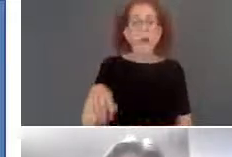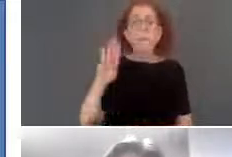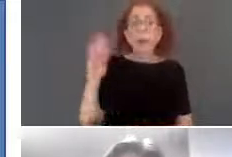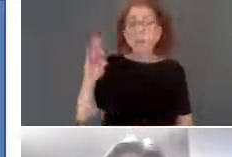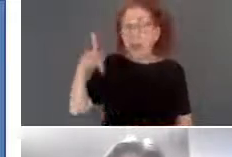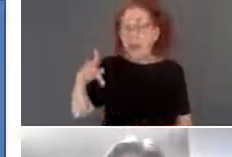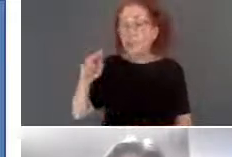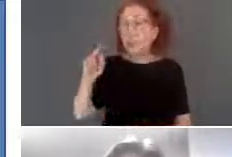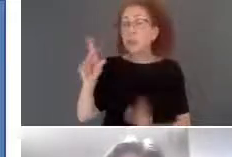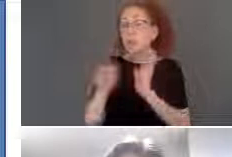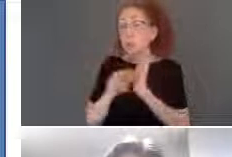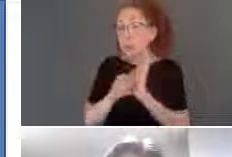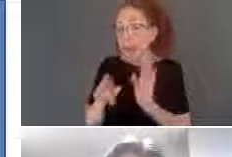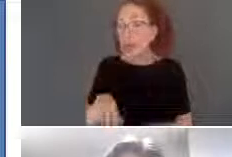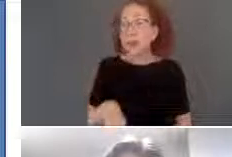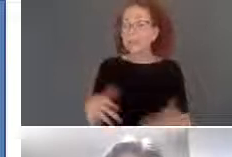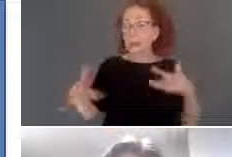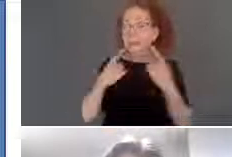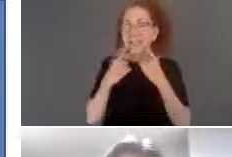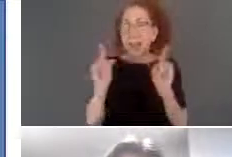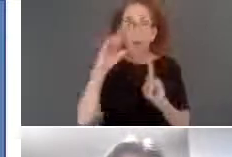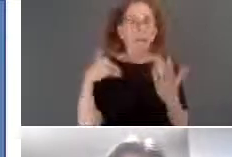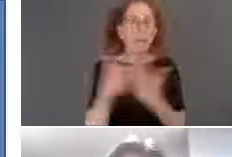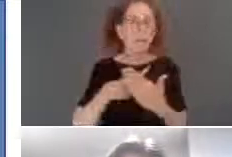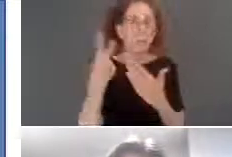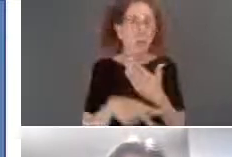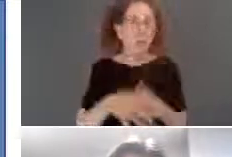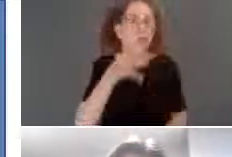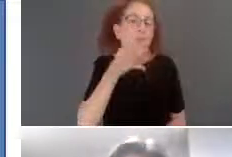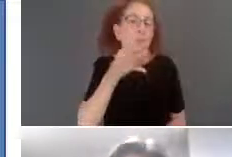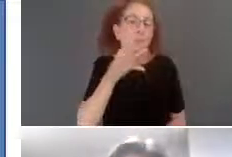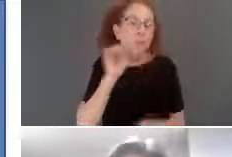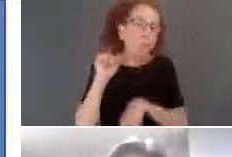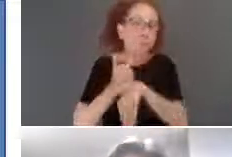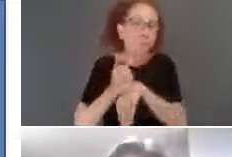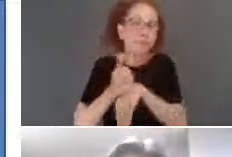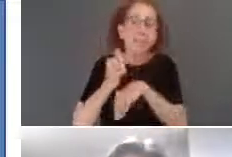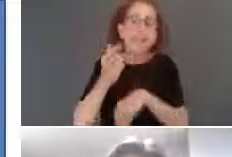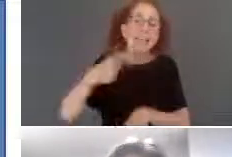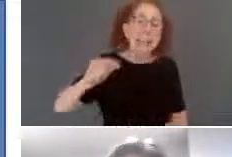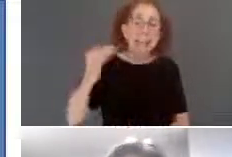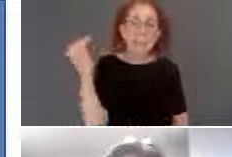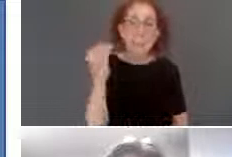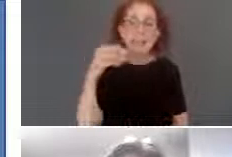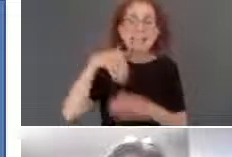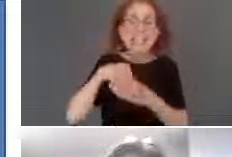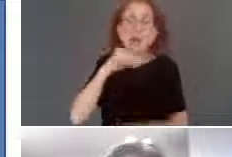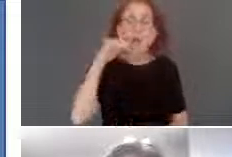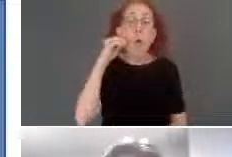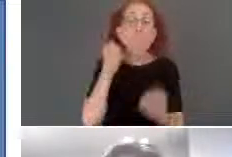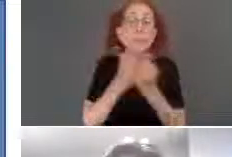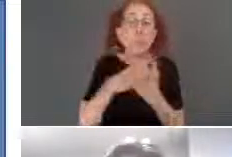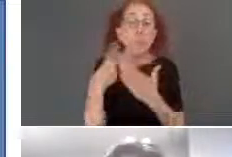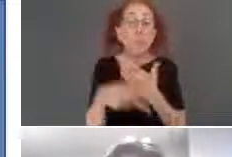and I'm so excited to announce our new program that we'll be launching next Monday, our in-home supports